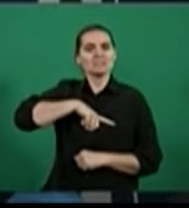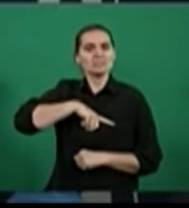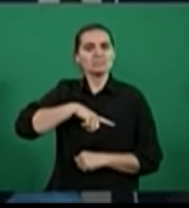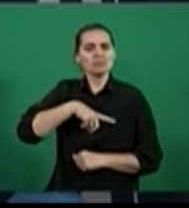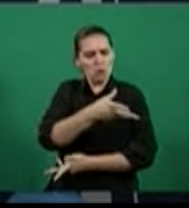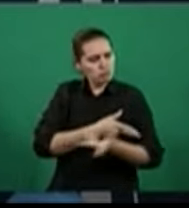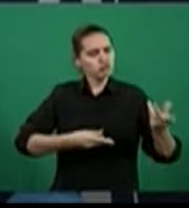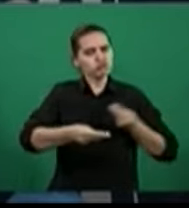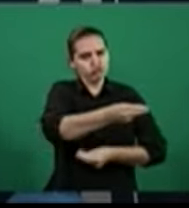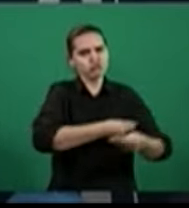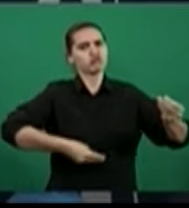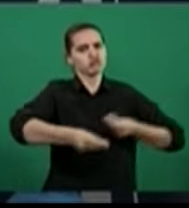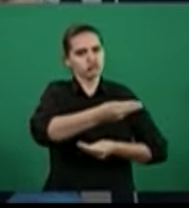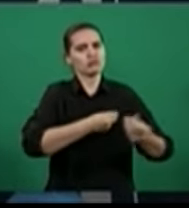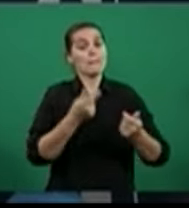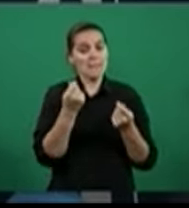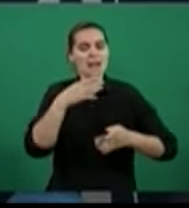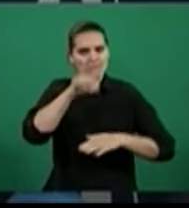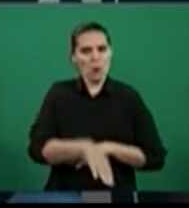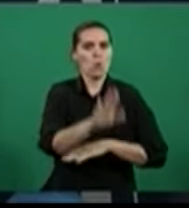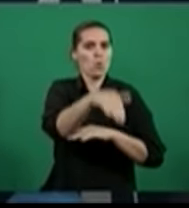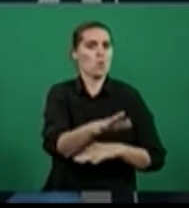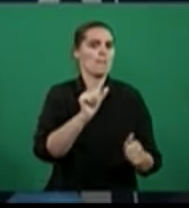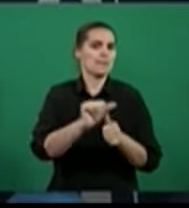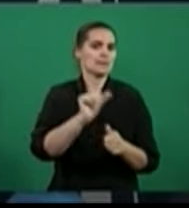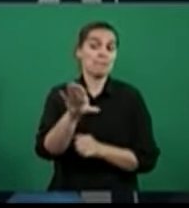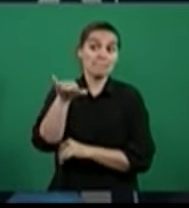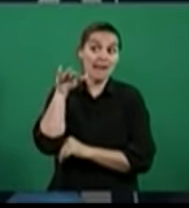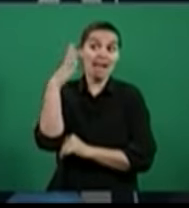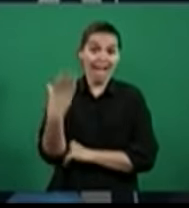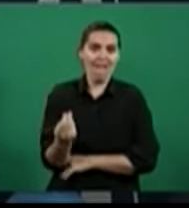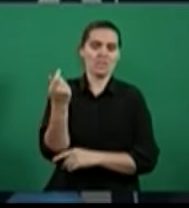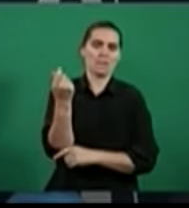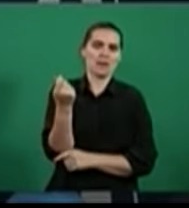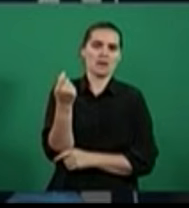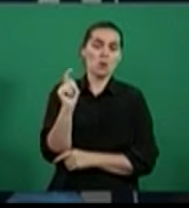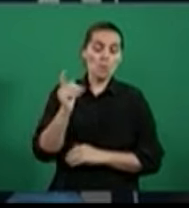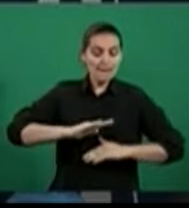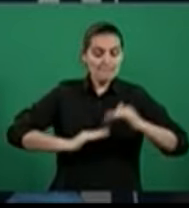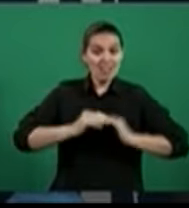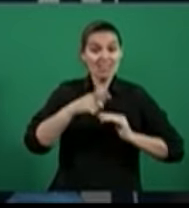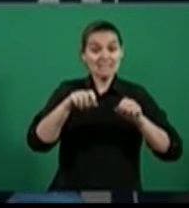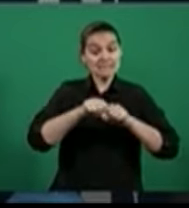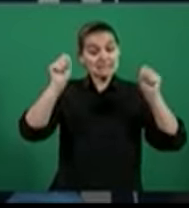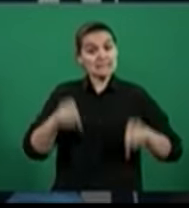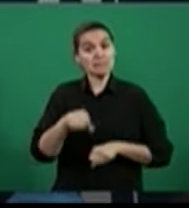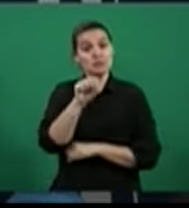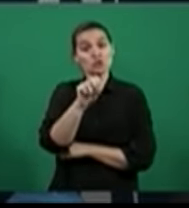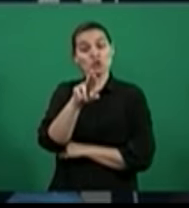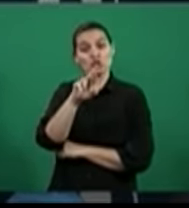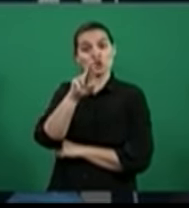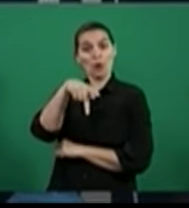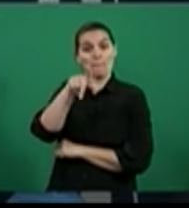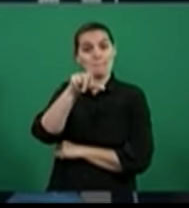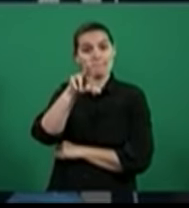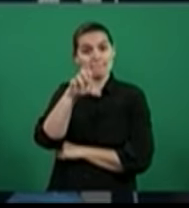very large way financial conditions. The banks just have a bit more liquidity. When we built out the surplus system, we think that got rid of some distortions. We saw